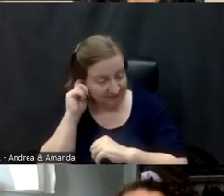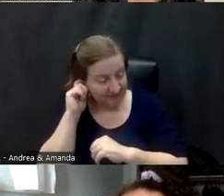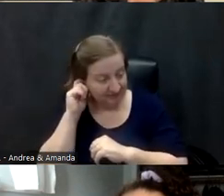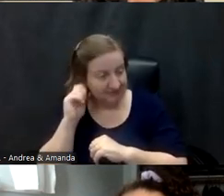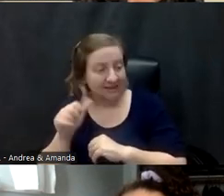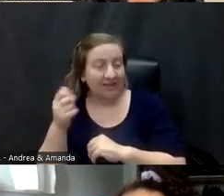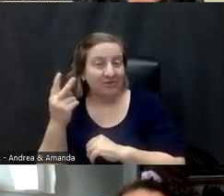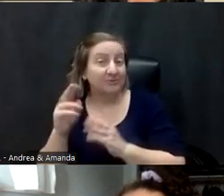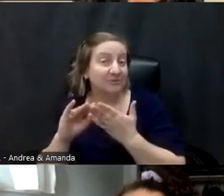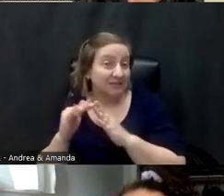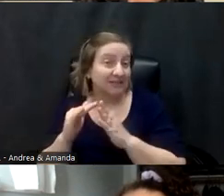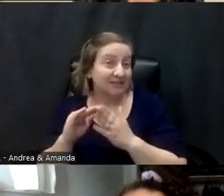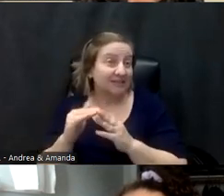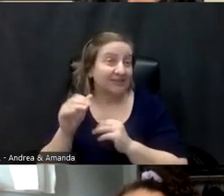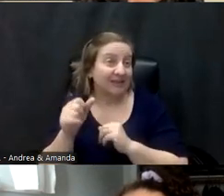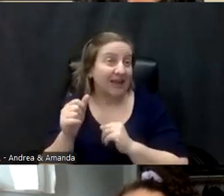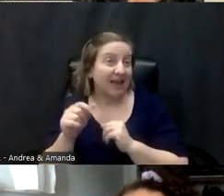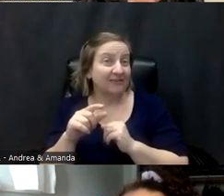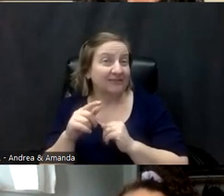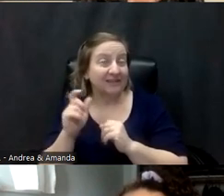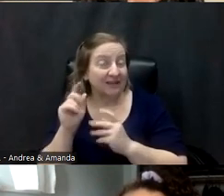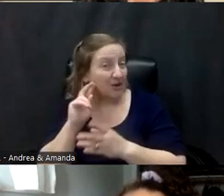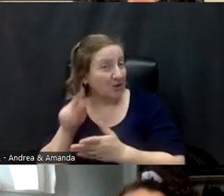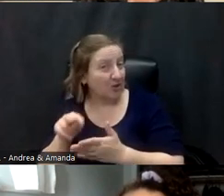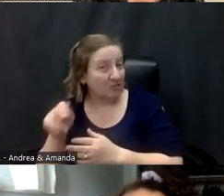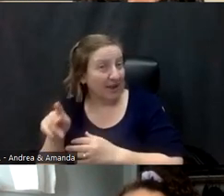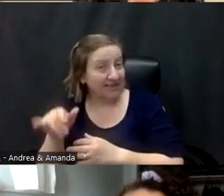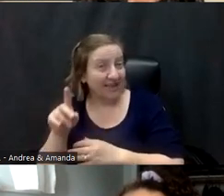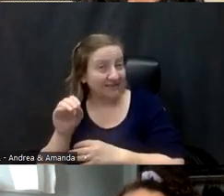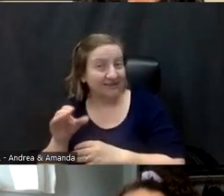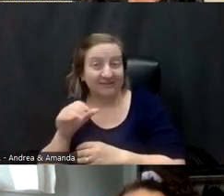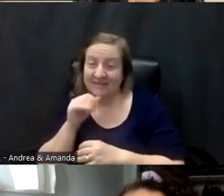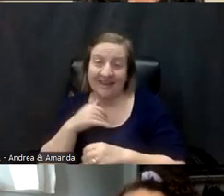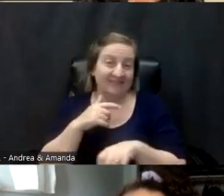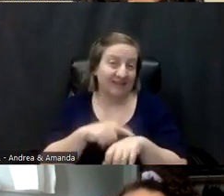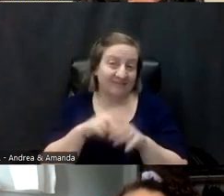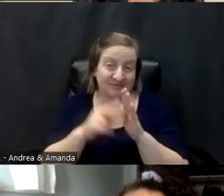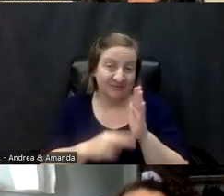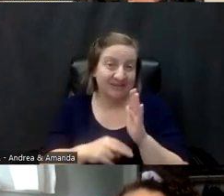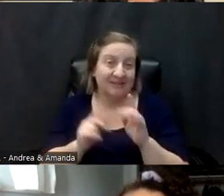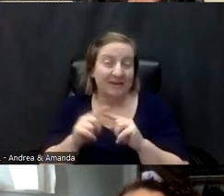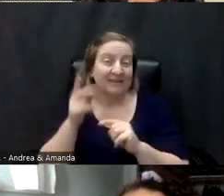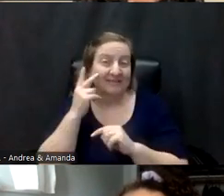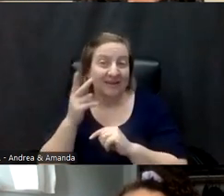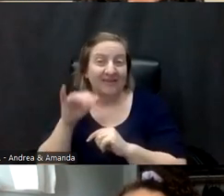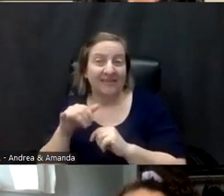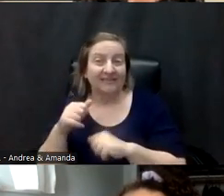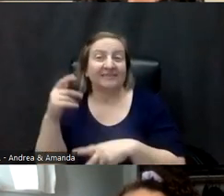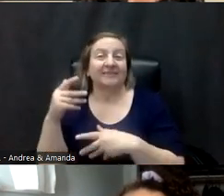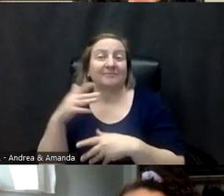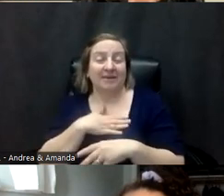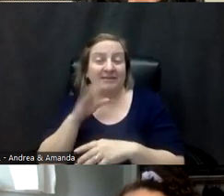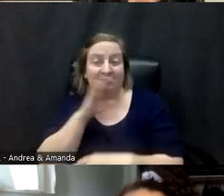the other two cities. So yeah, I was about to go back to those, to that document. I didn't have time to read it, but I did see it. It came up on my search.